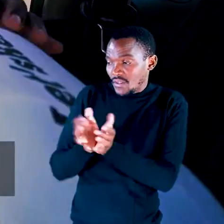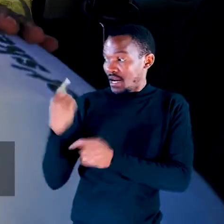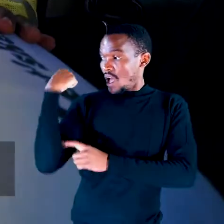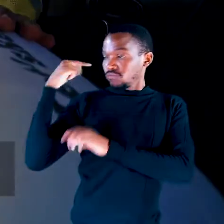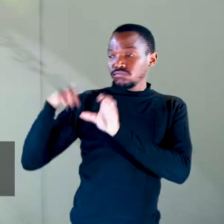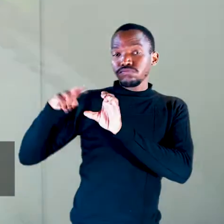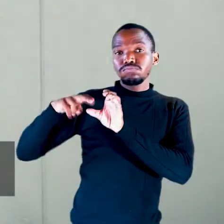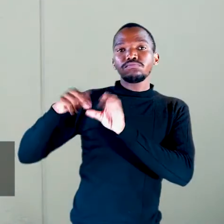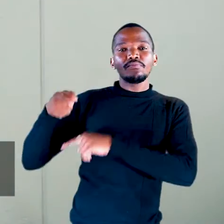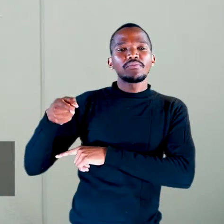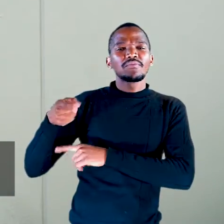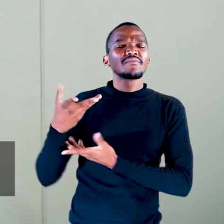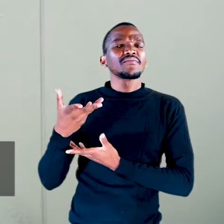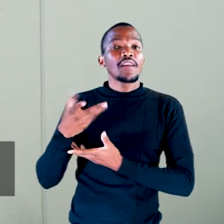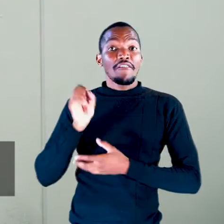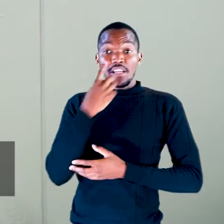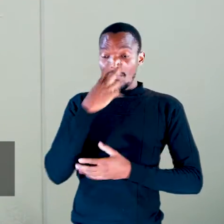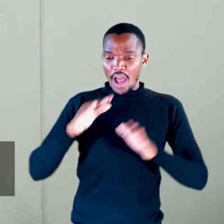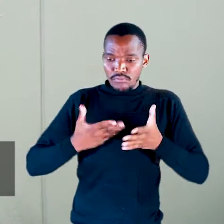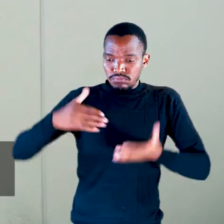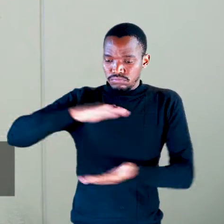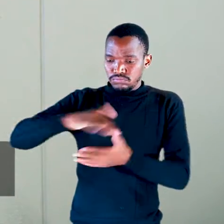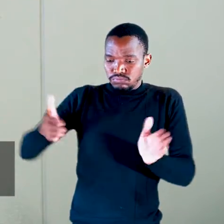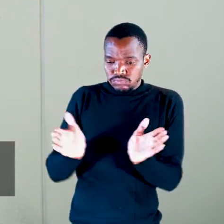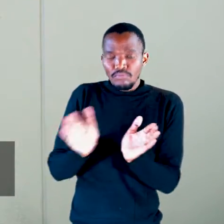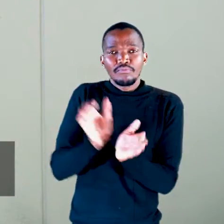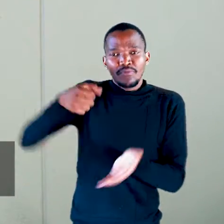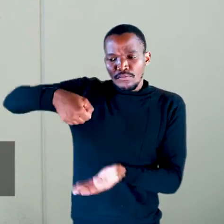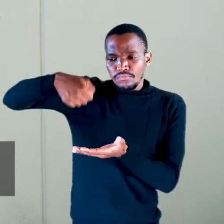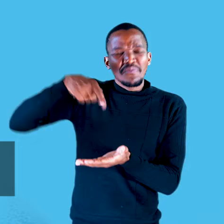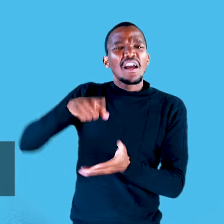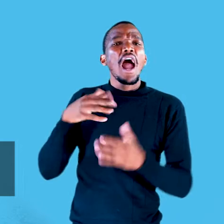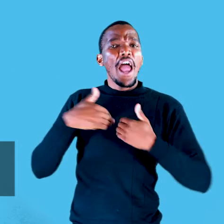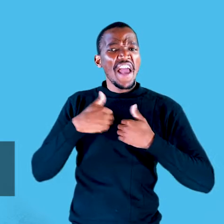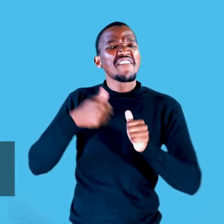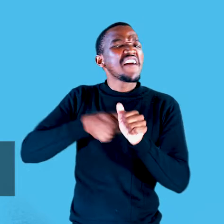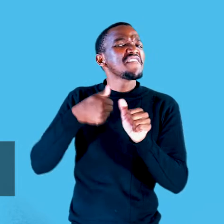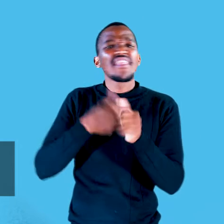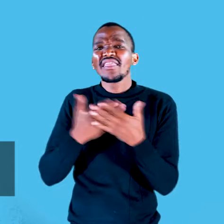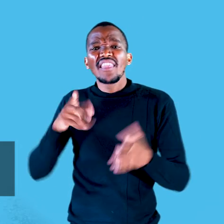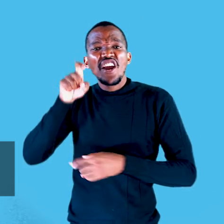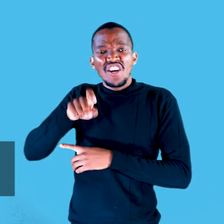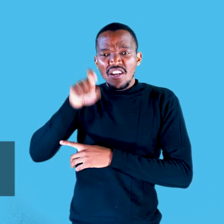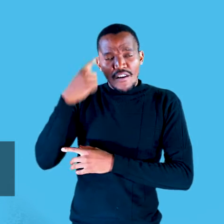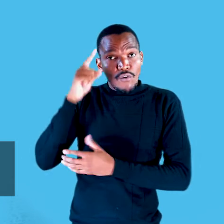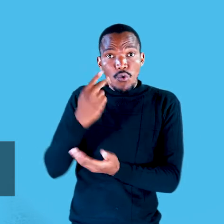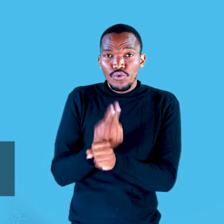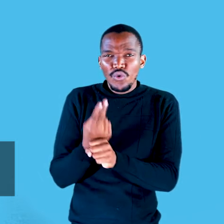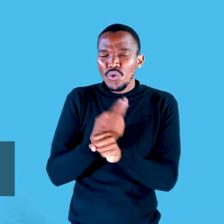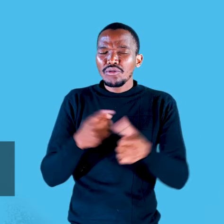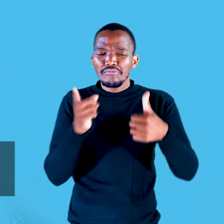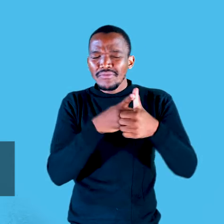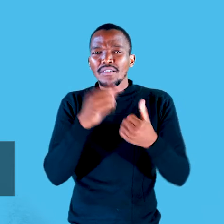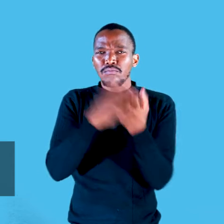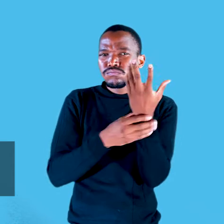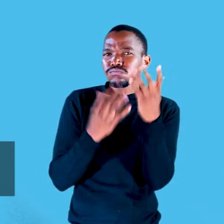Okay. First aid kit ya gago nako e ntsi ya be e na le ditamelo tse tsotlhe tse re di tlhokang gore ga o ithela kotsi o ka di dirisa. Dilo tse di tshwana le bo